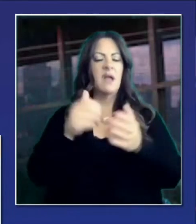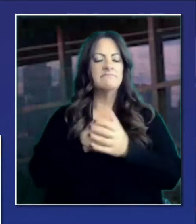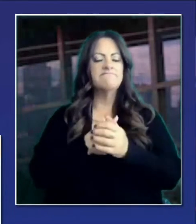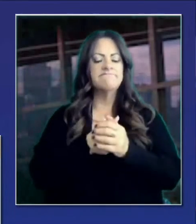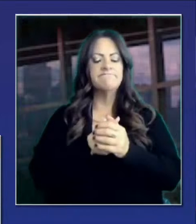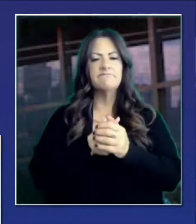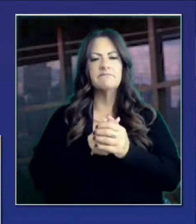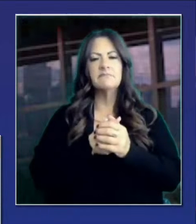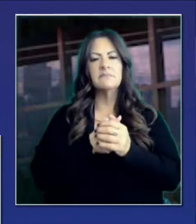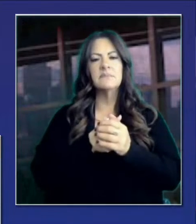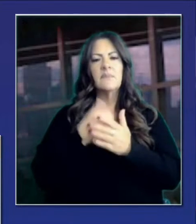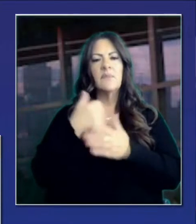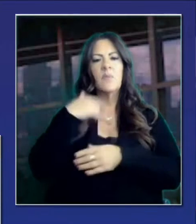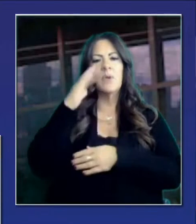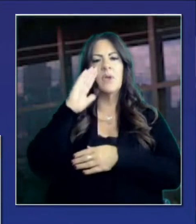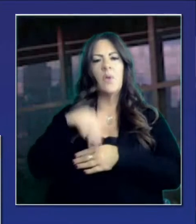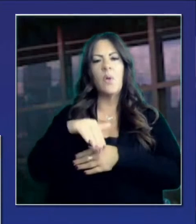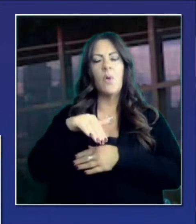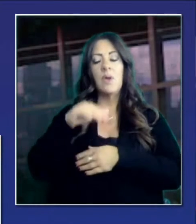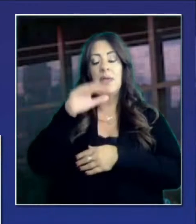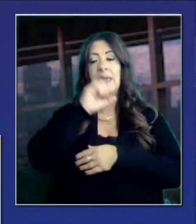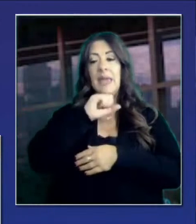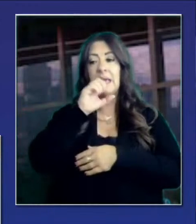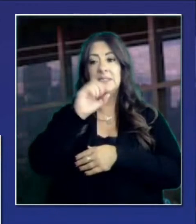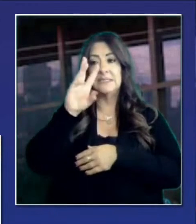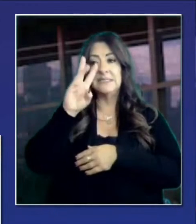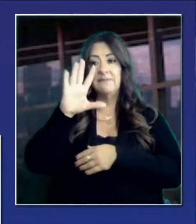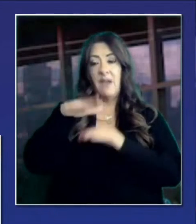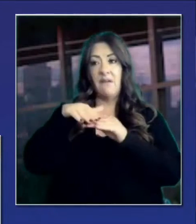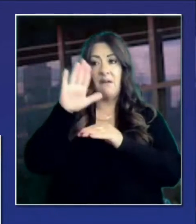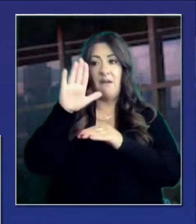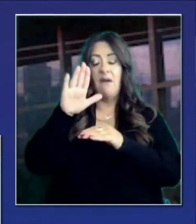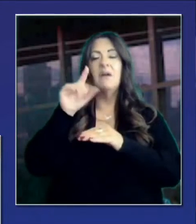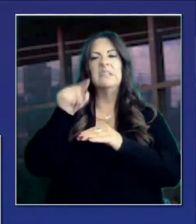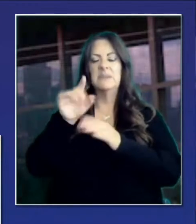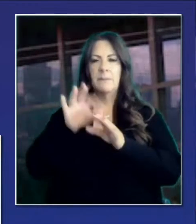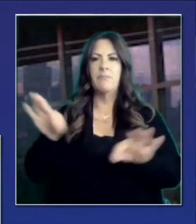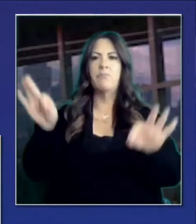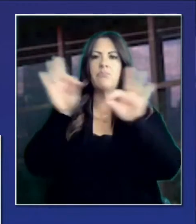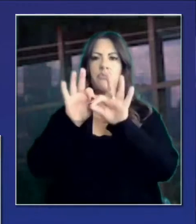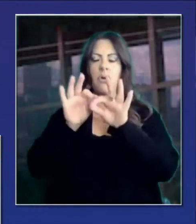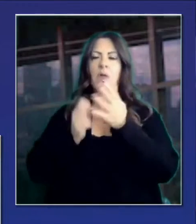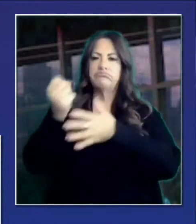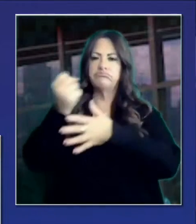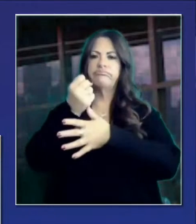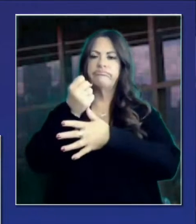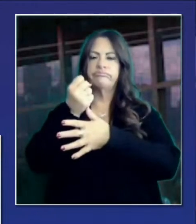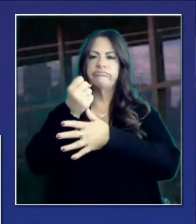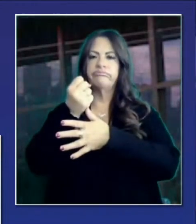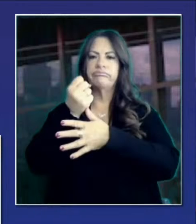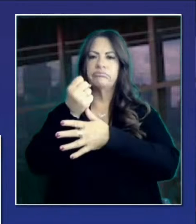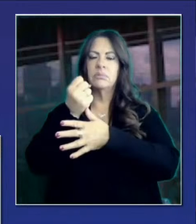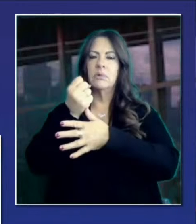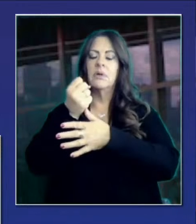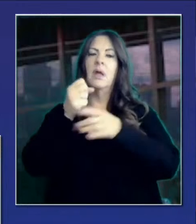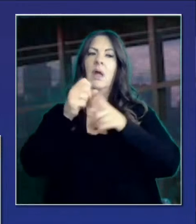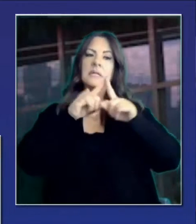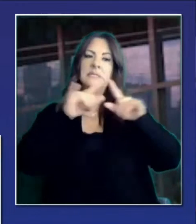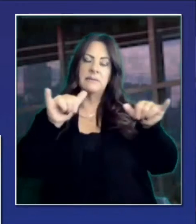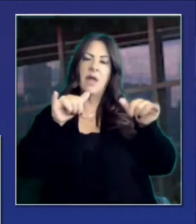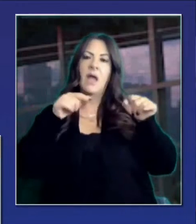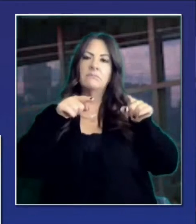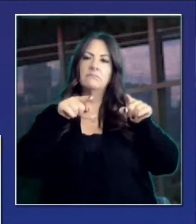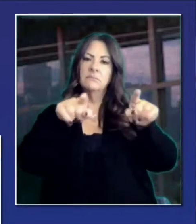that the cohort 65 and over needs to be prioritized alongside healthcare workers,